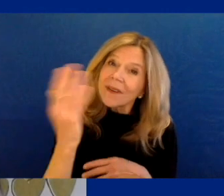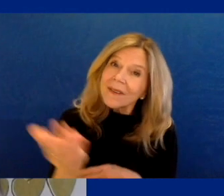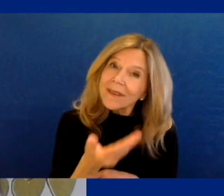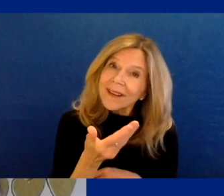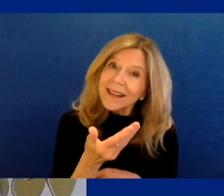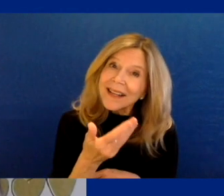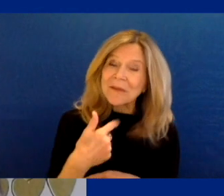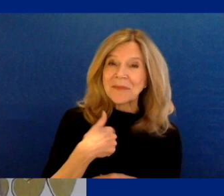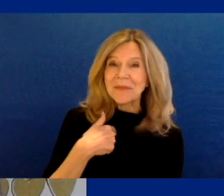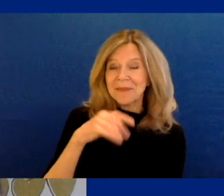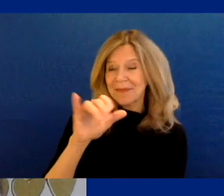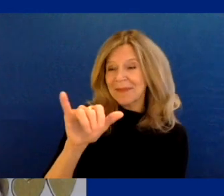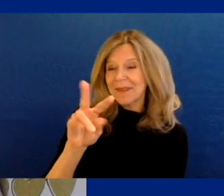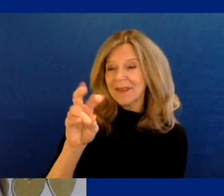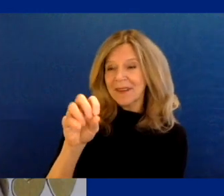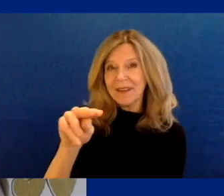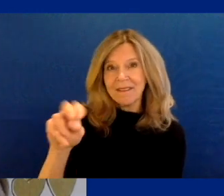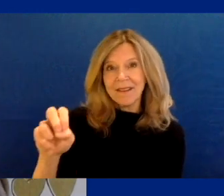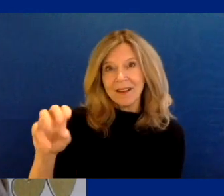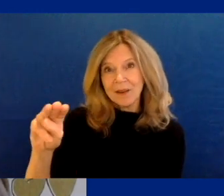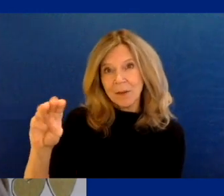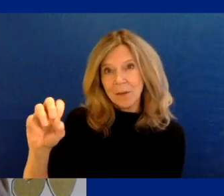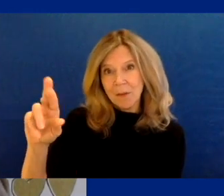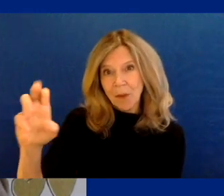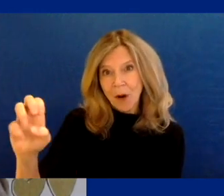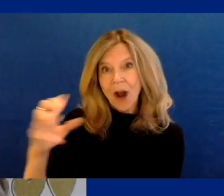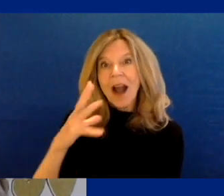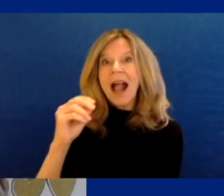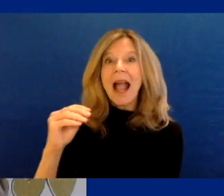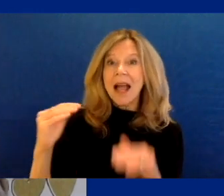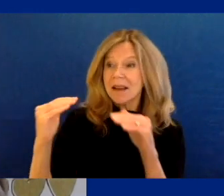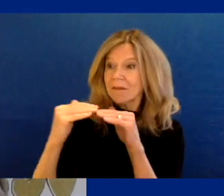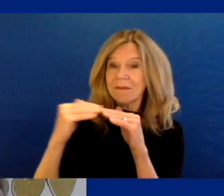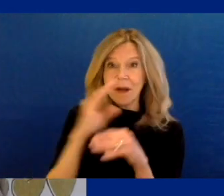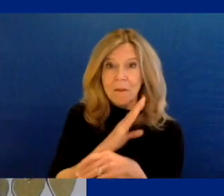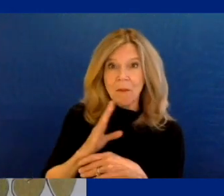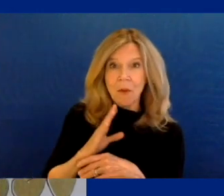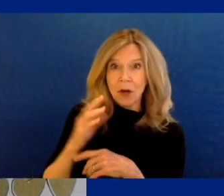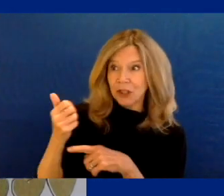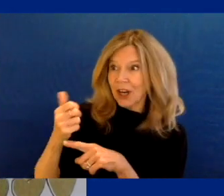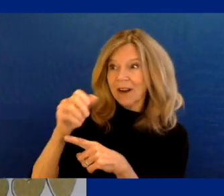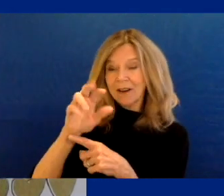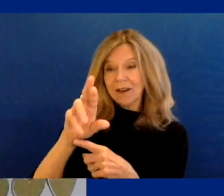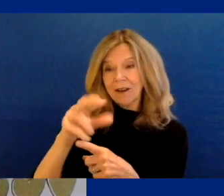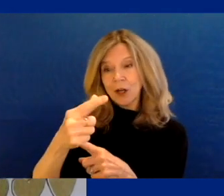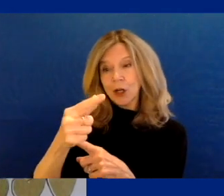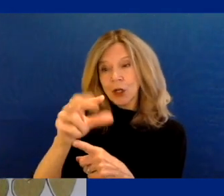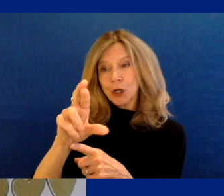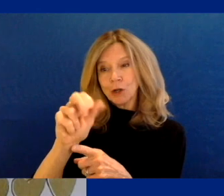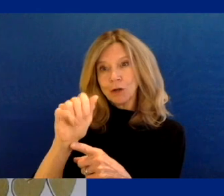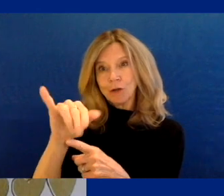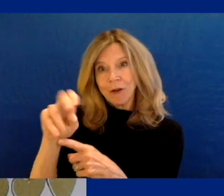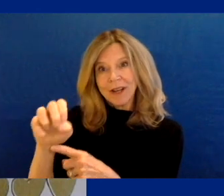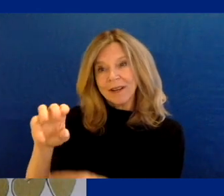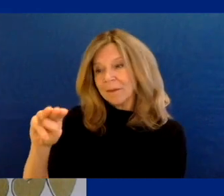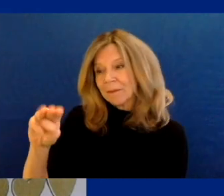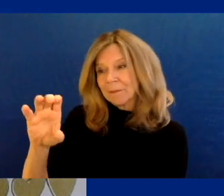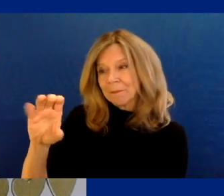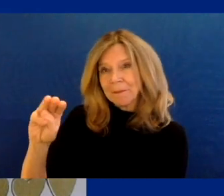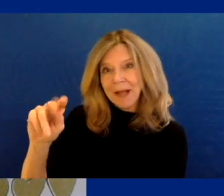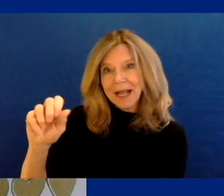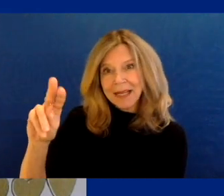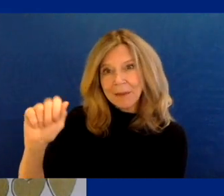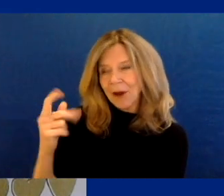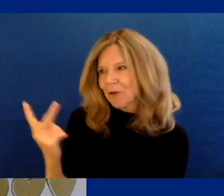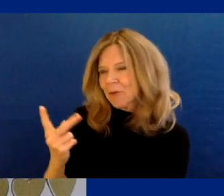Good morning and welcome. I am Yvonne Moore, and on behalf of myself and my fellow board chair, Grania McNamara, we are pleased to welcome you to the New